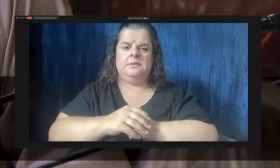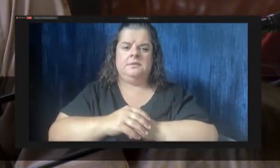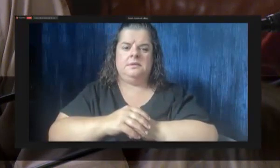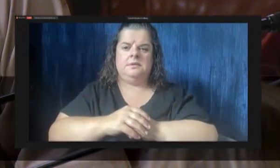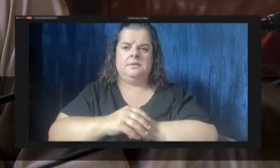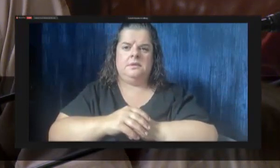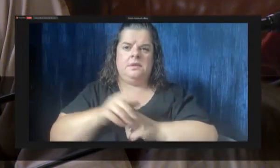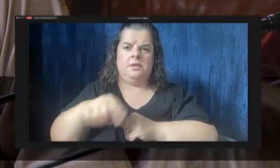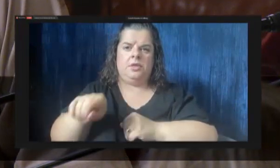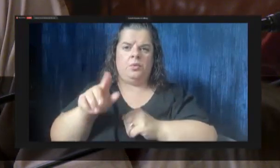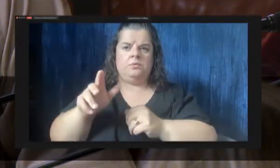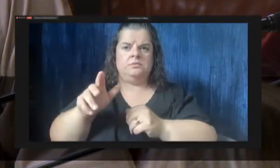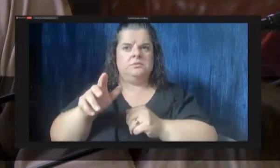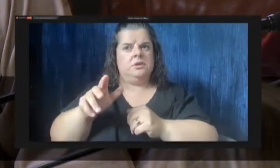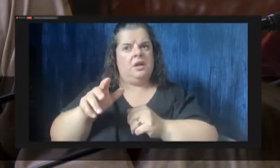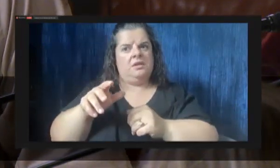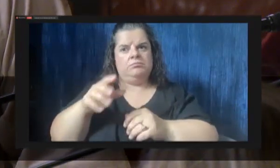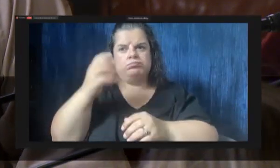Those are heavy wooded areas.